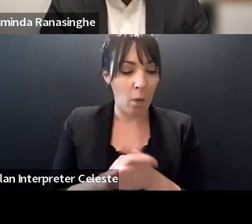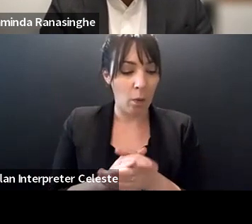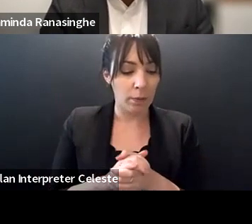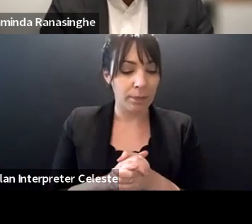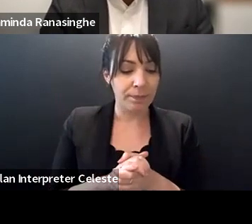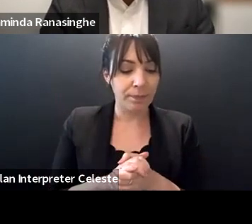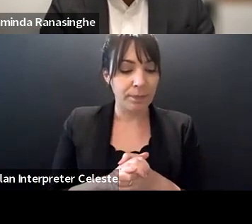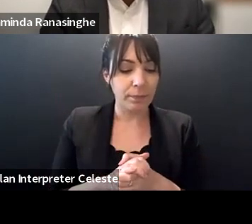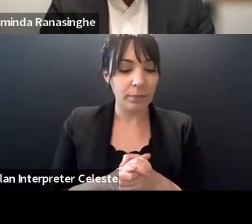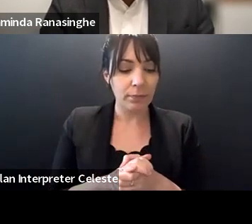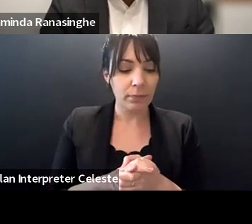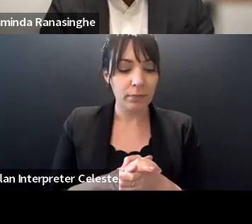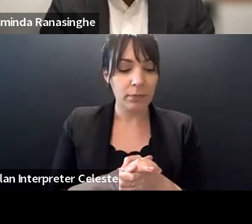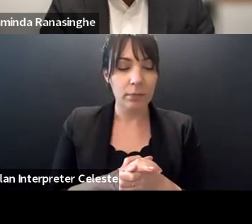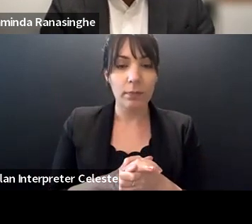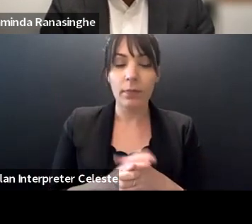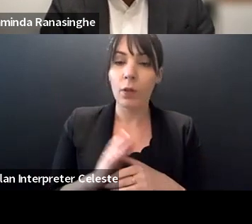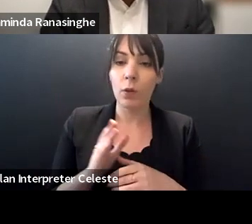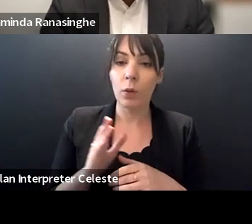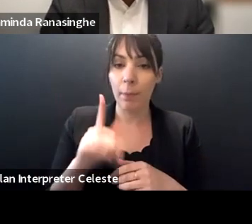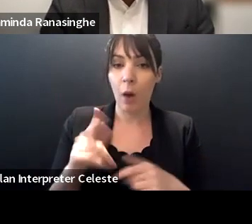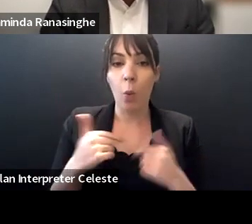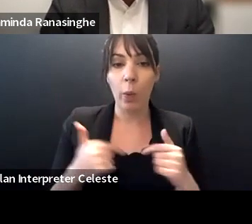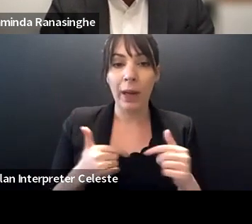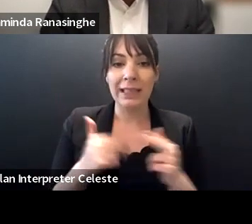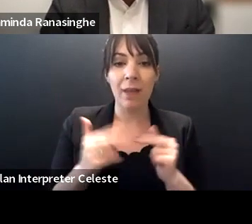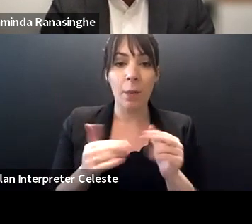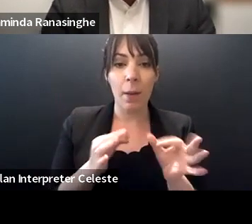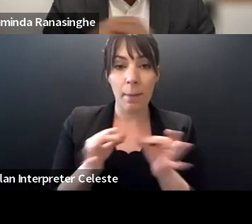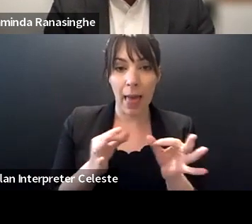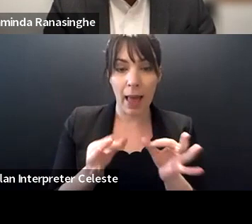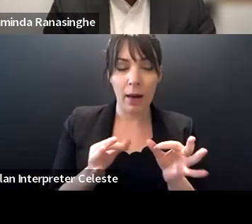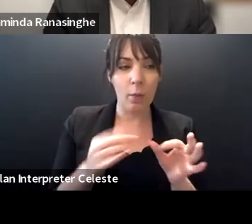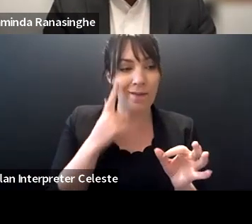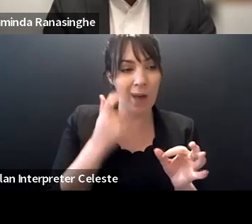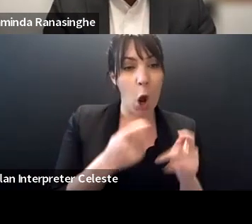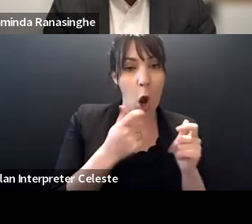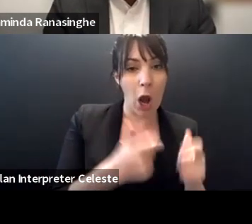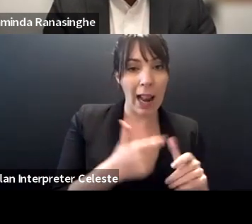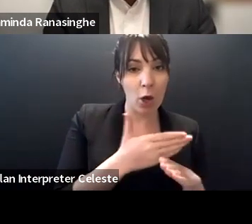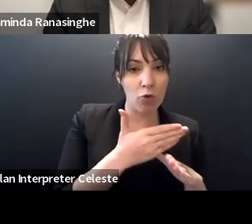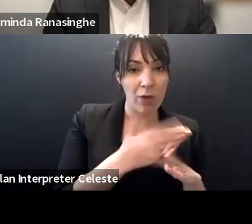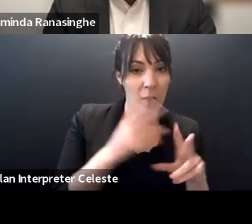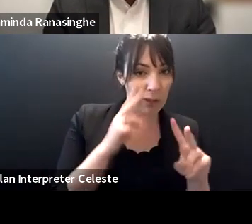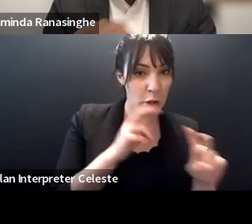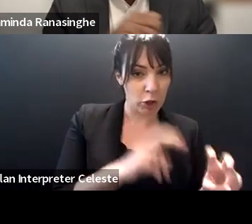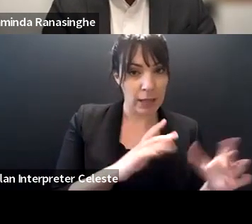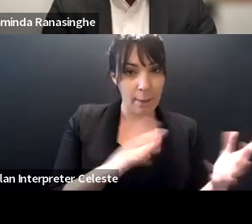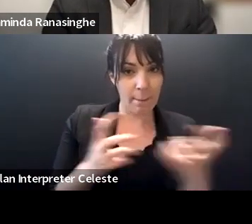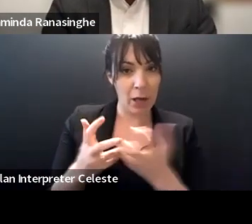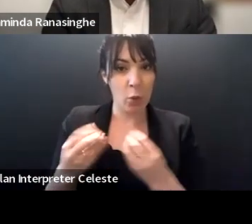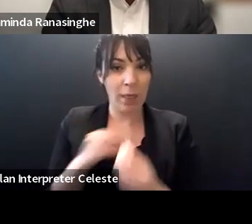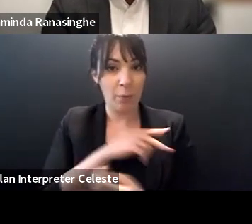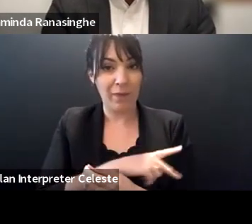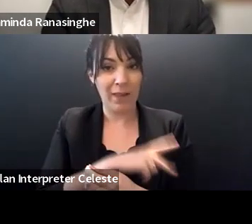this plan of where we match early career researchers with professors to assist in